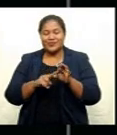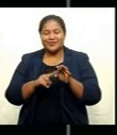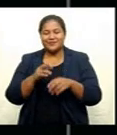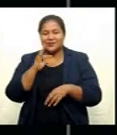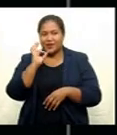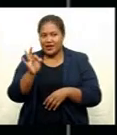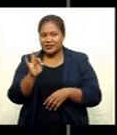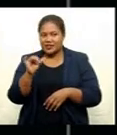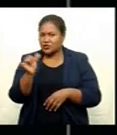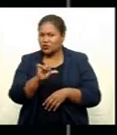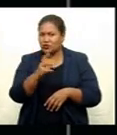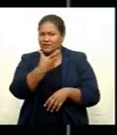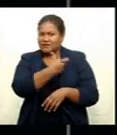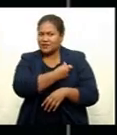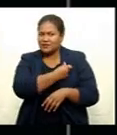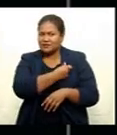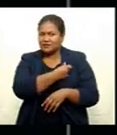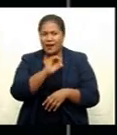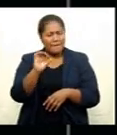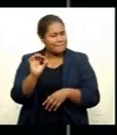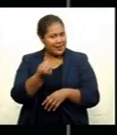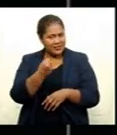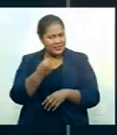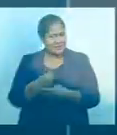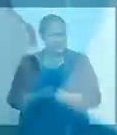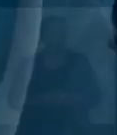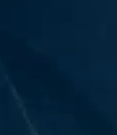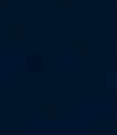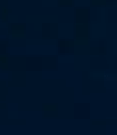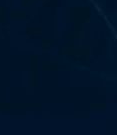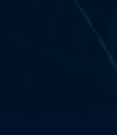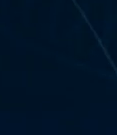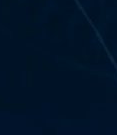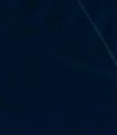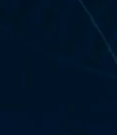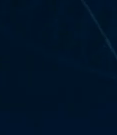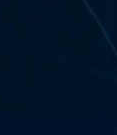ask, should vaccination be made compulsory?